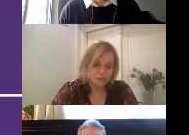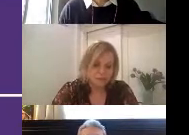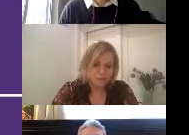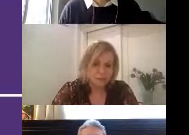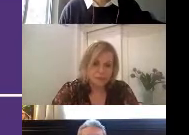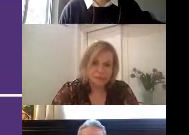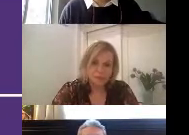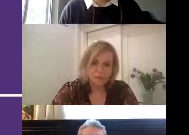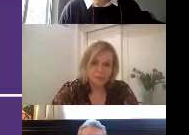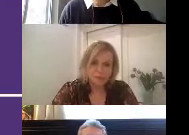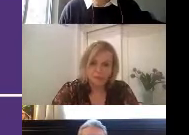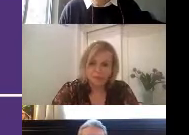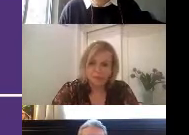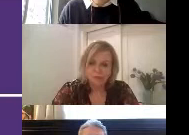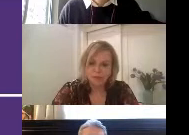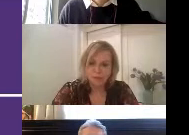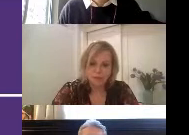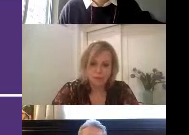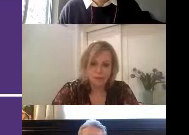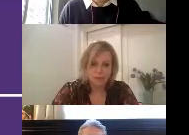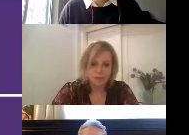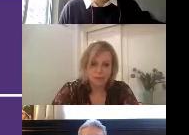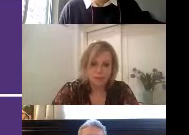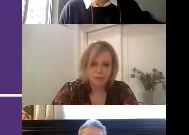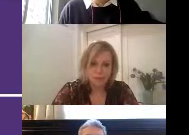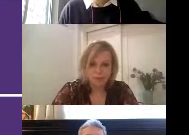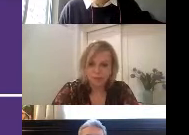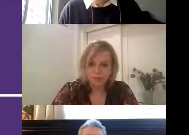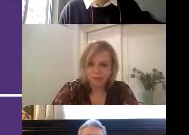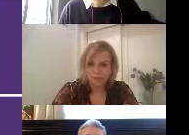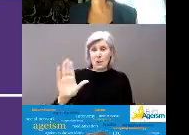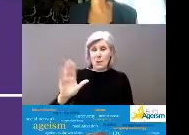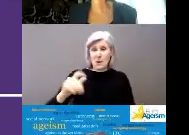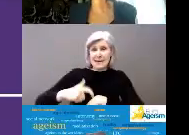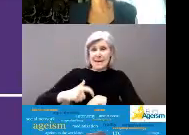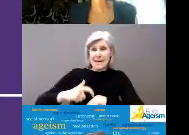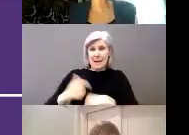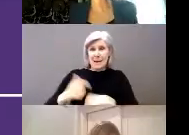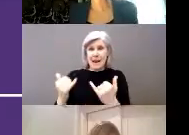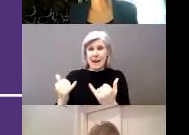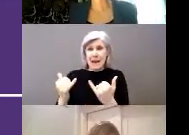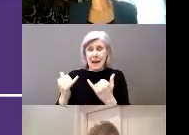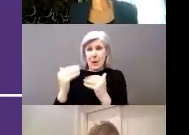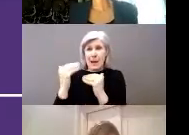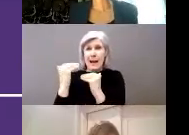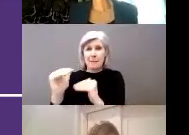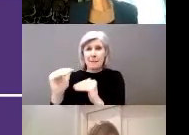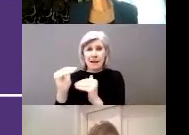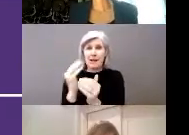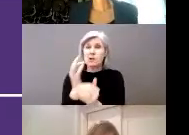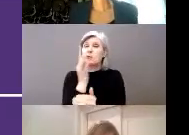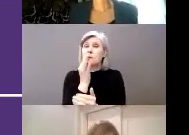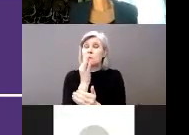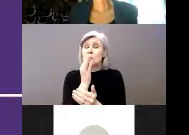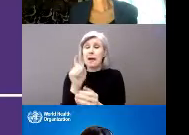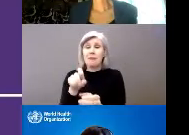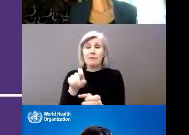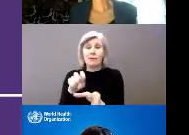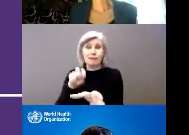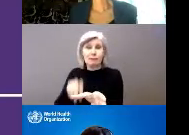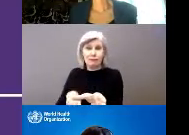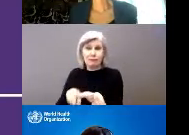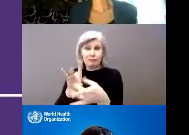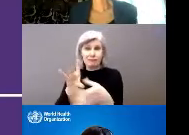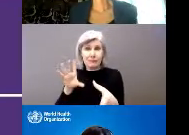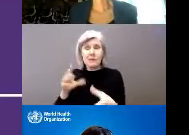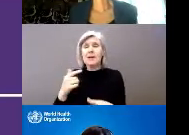So it's quite the stellar panel. I'm very excited to have you all today. Let me just quickly say something about you. So Elena is